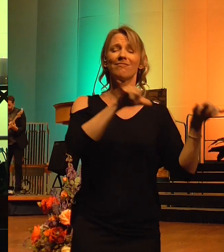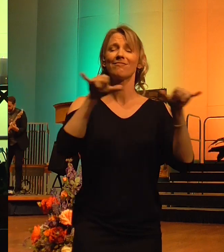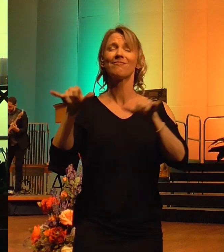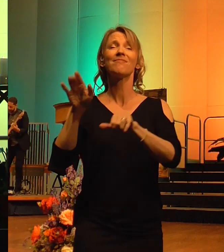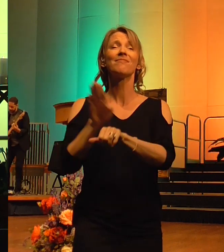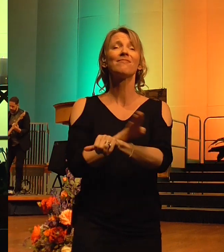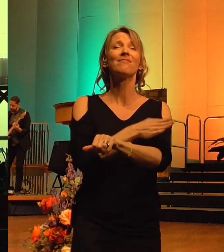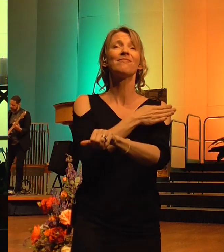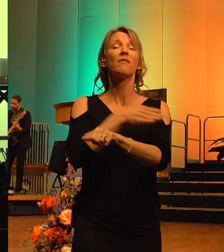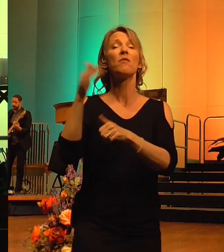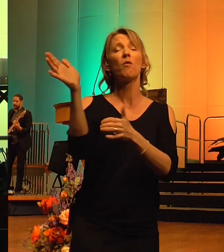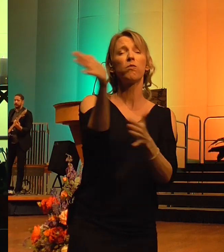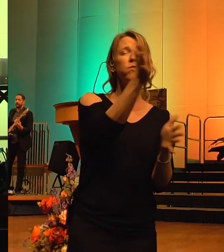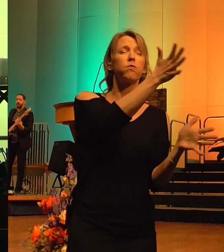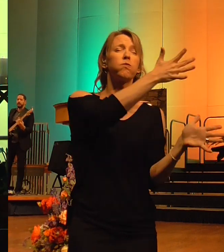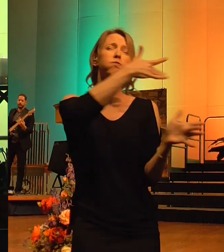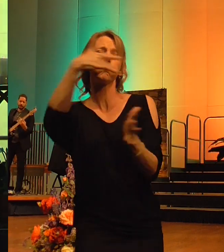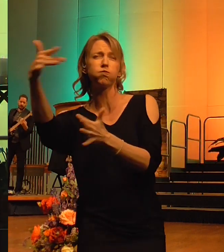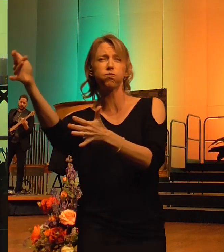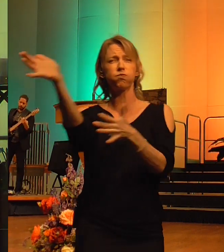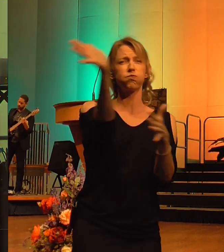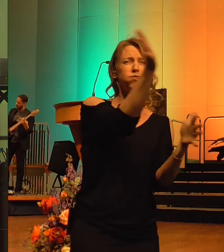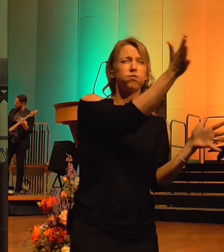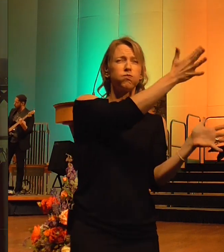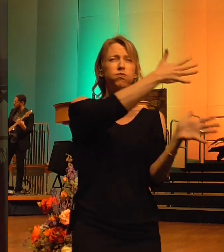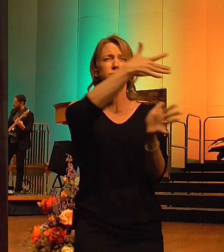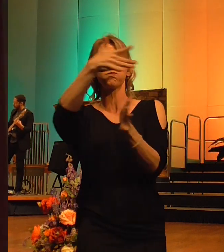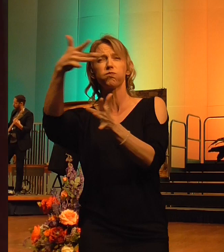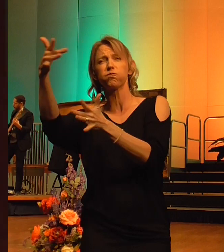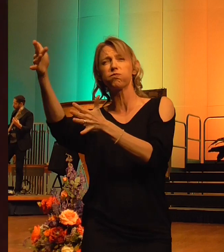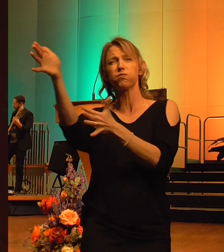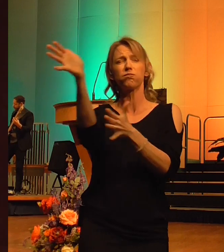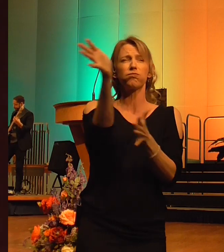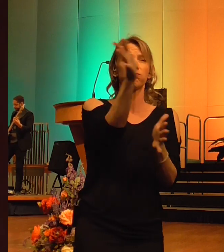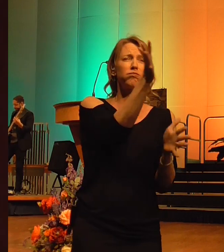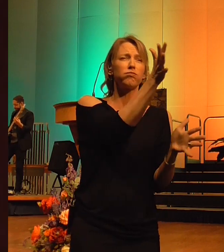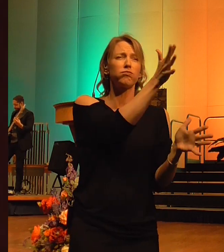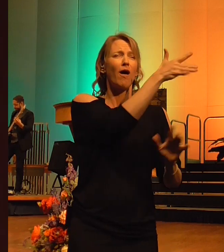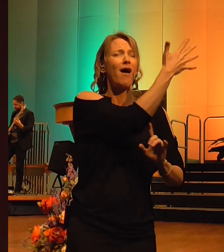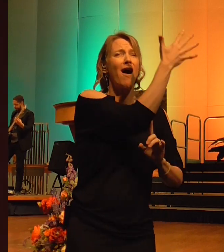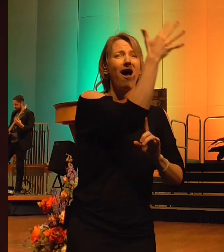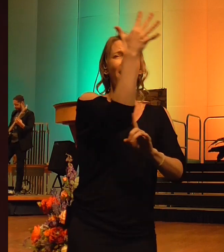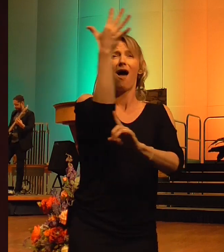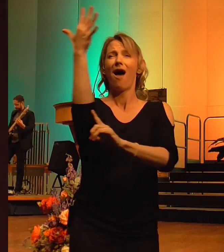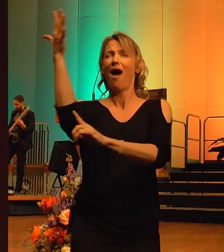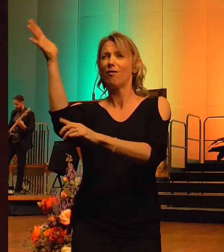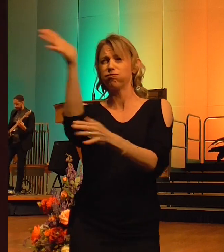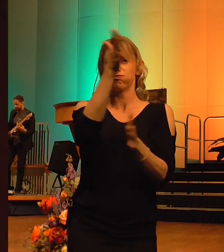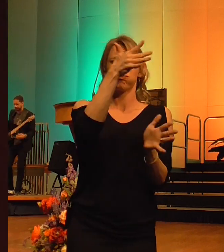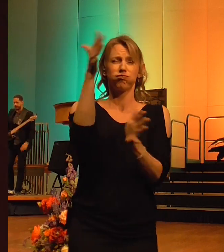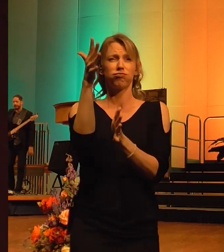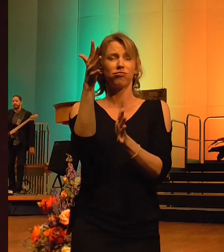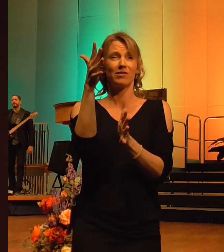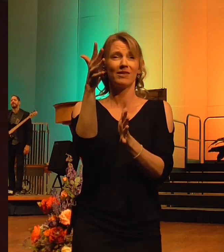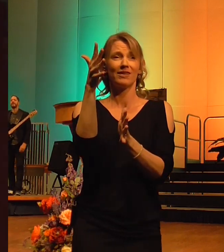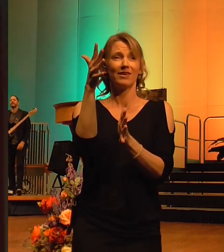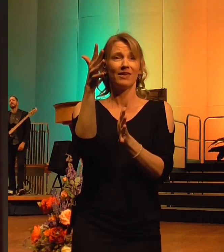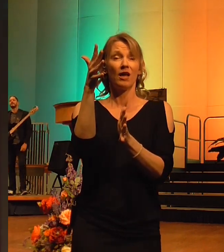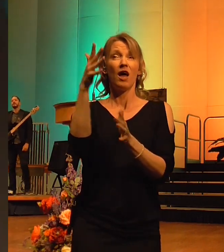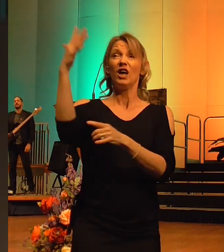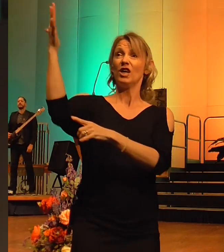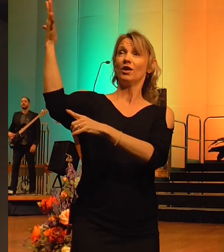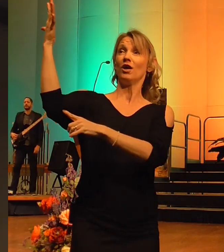music. The breeze is so busy it don't miss a tree. And an